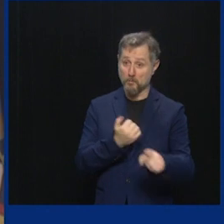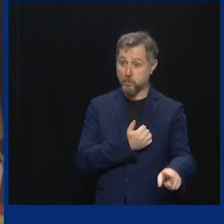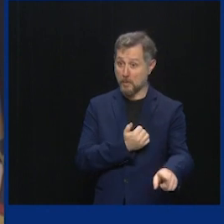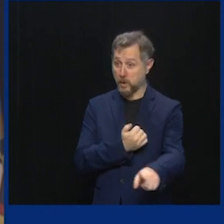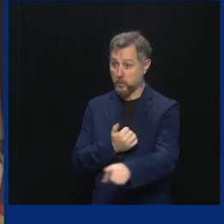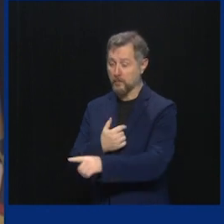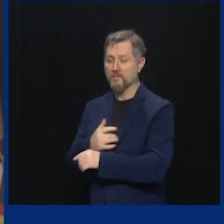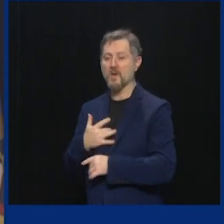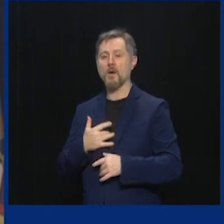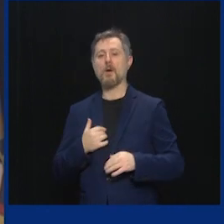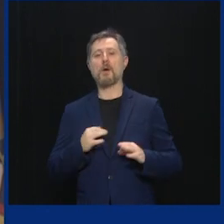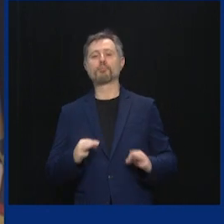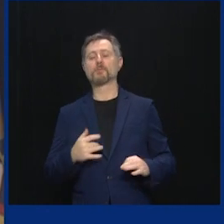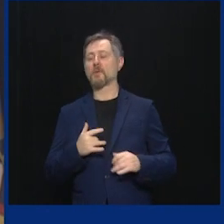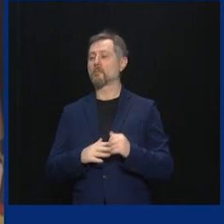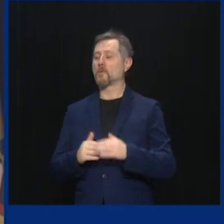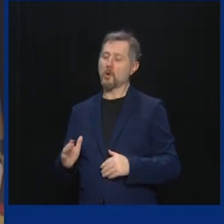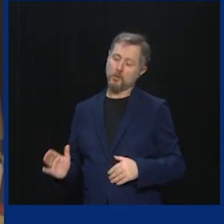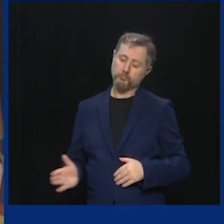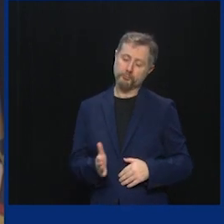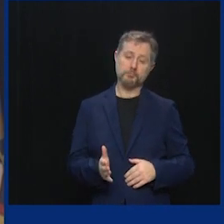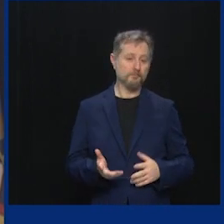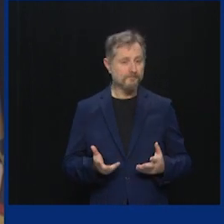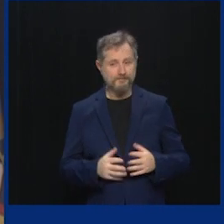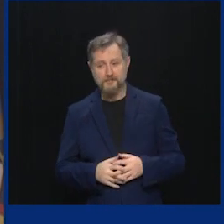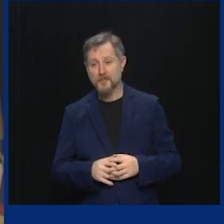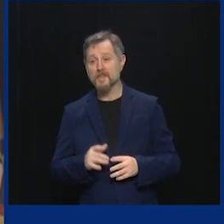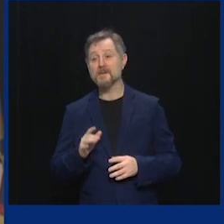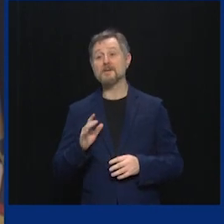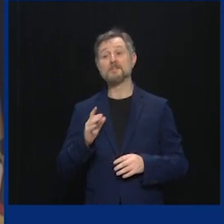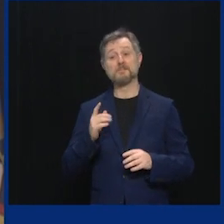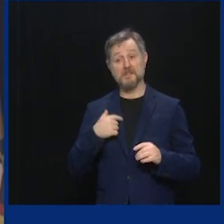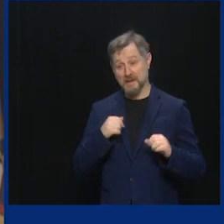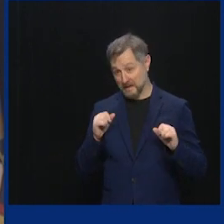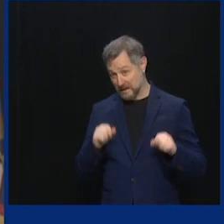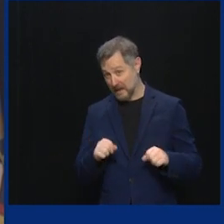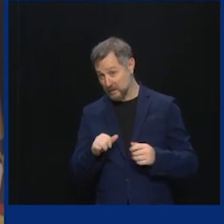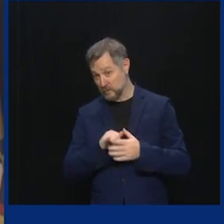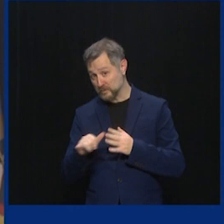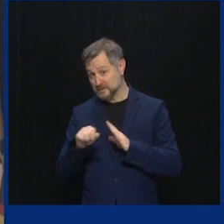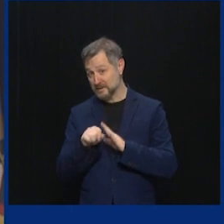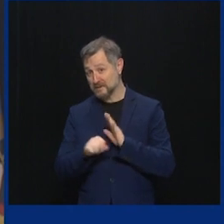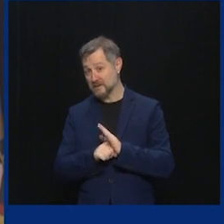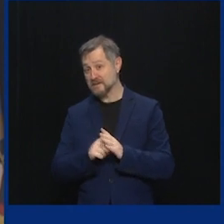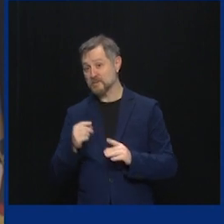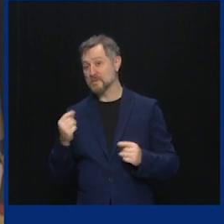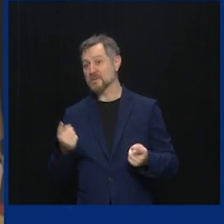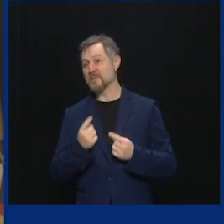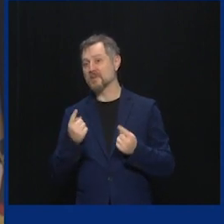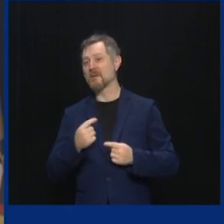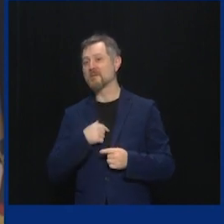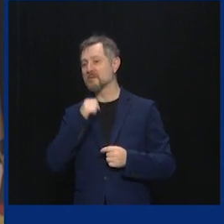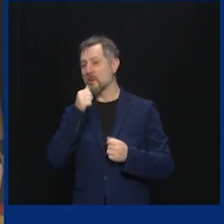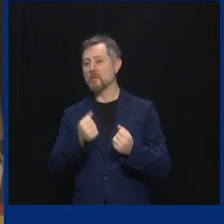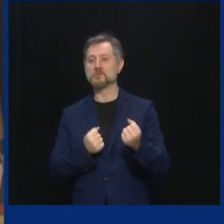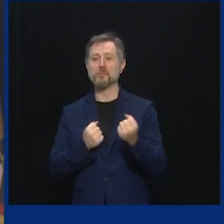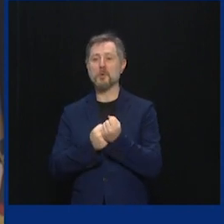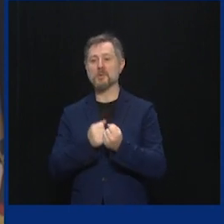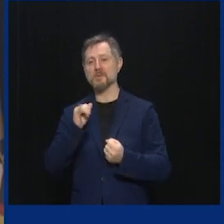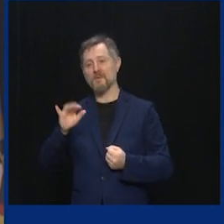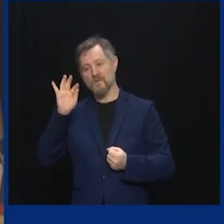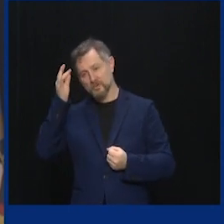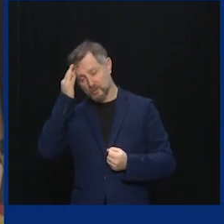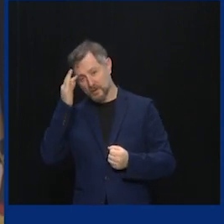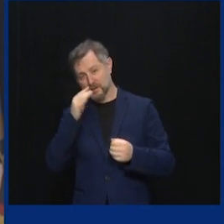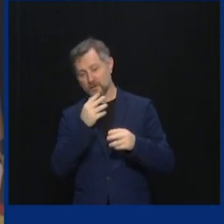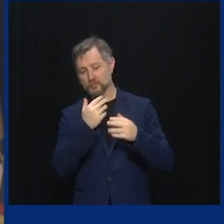safe. But just so I'm clear, is there anything that the state could do to say that they're not going to support those federal guidelines? Well, we